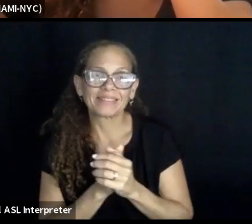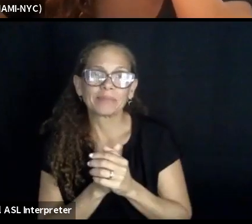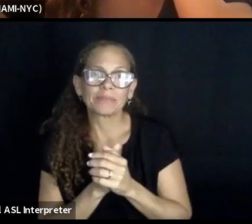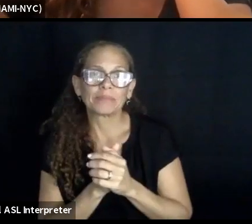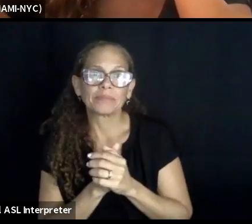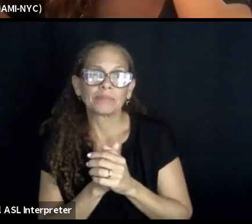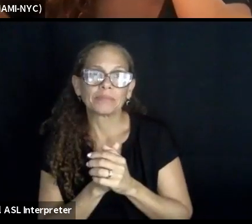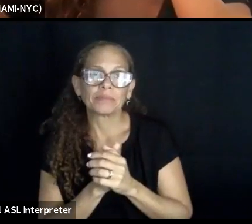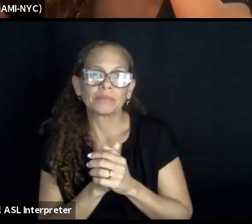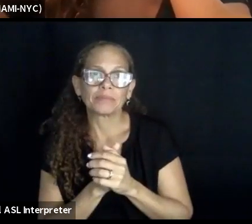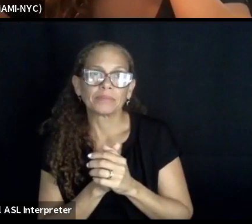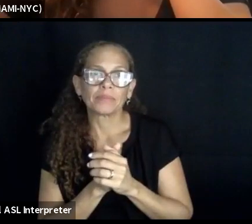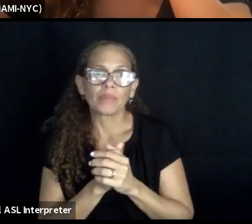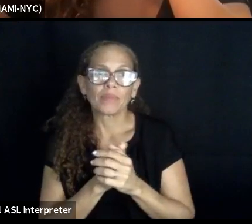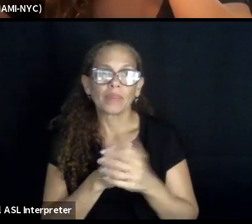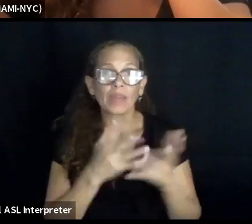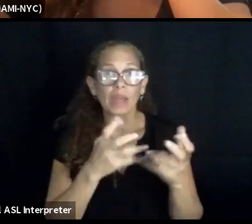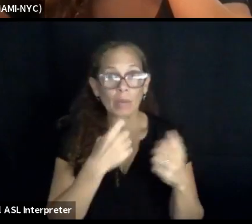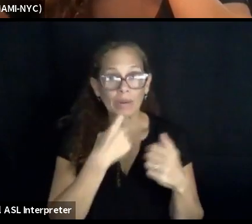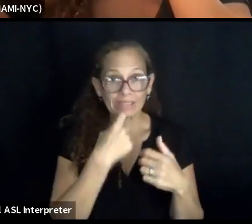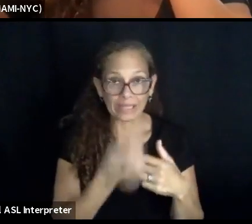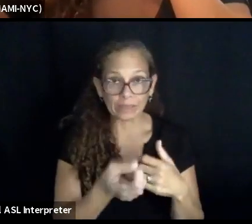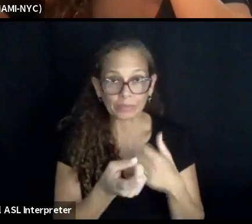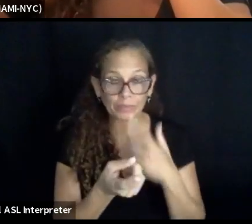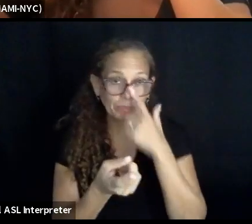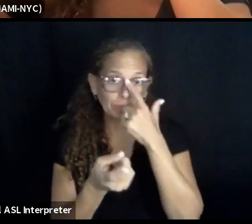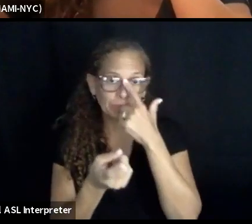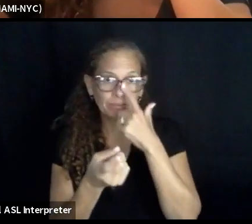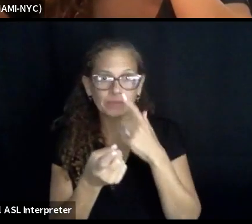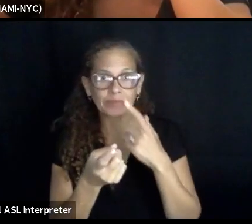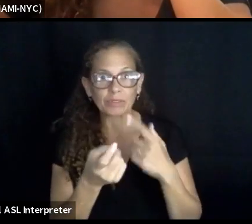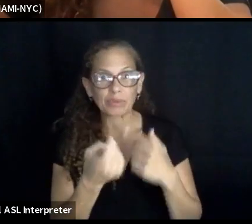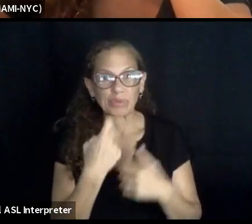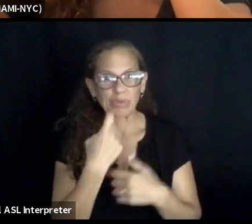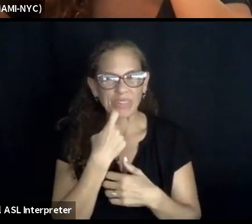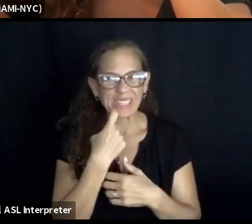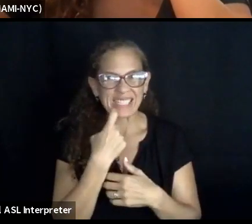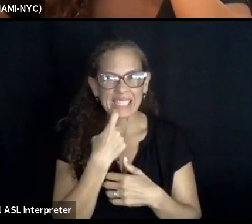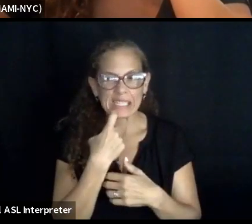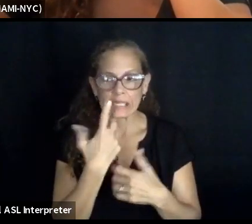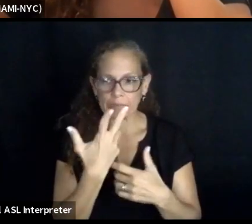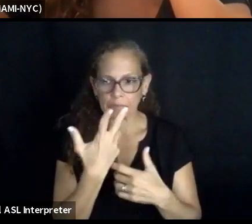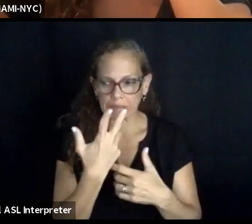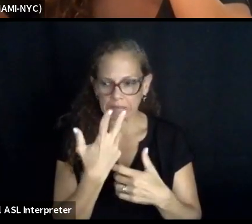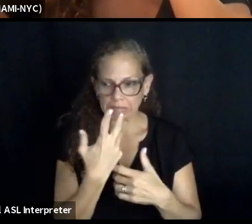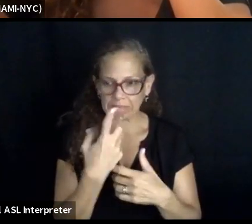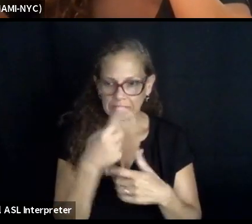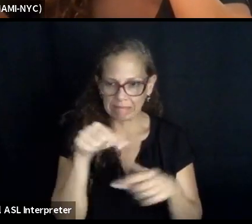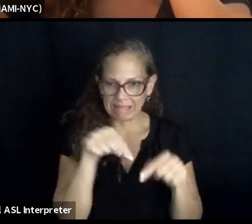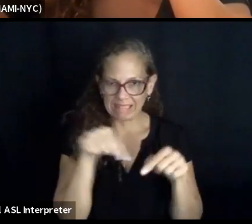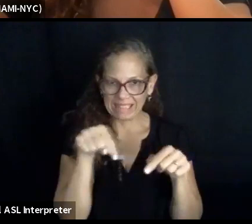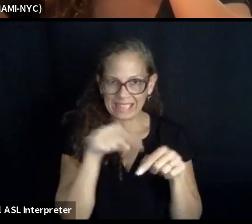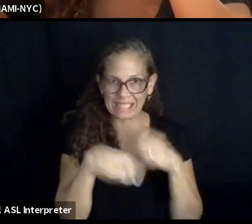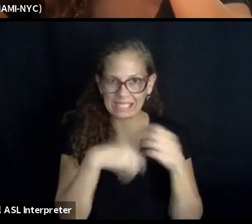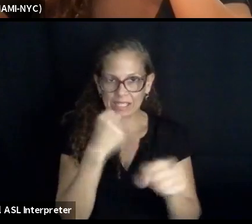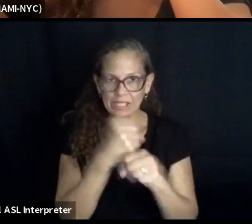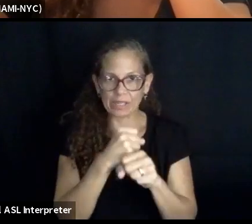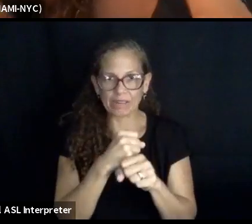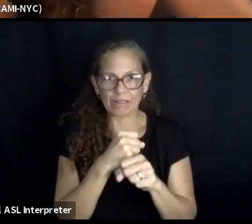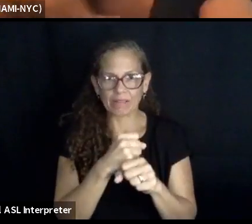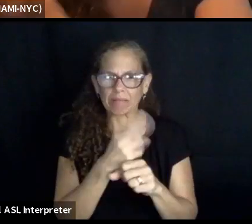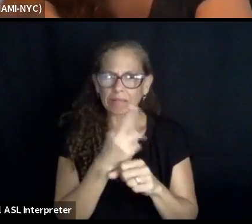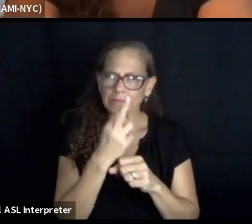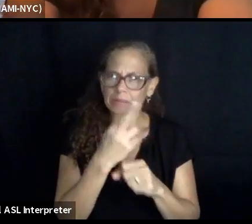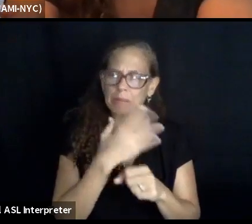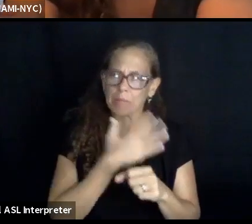Okay, so I want to tell you all that very recently, like in the last year, a very dear friend of mine